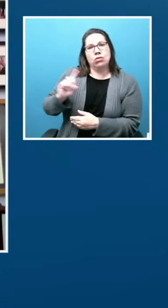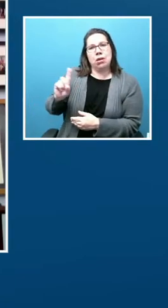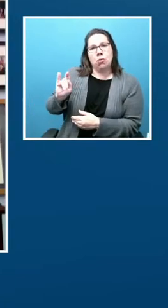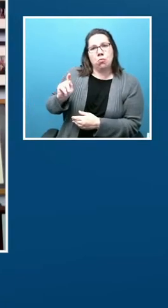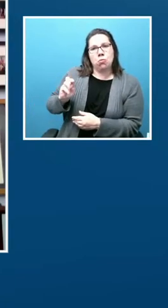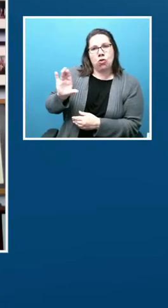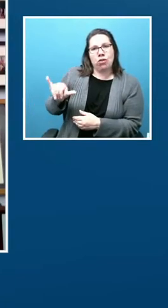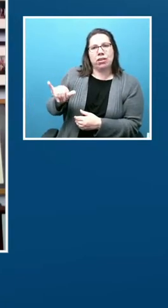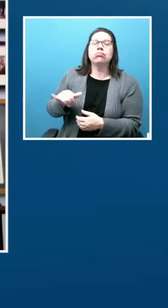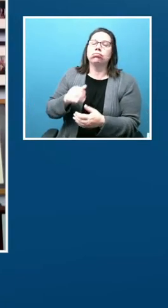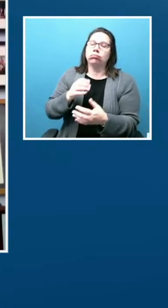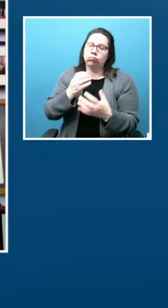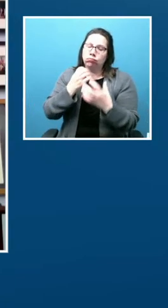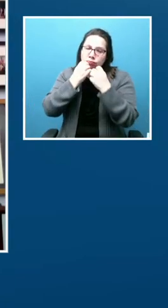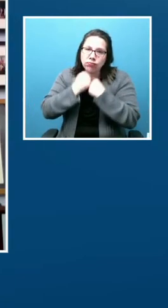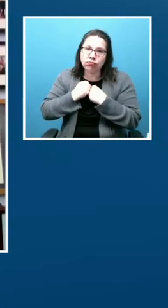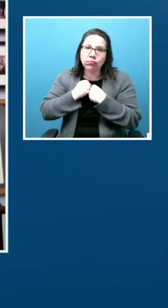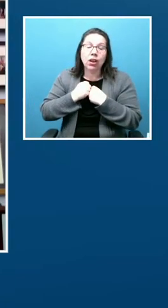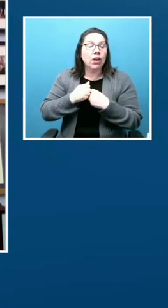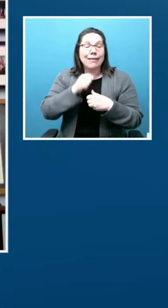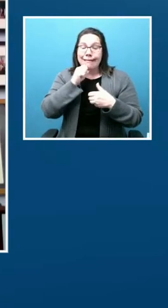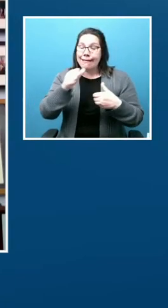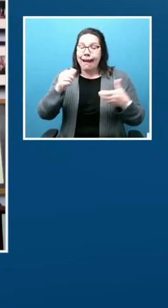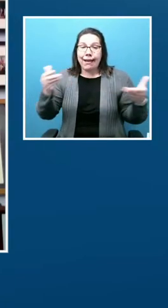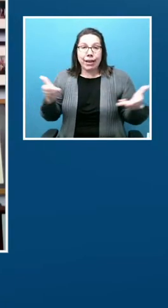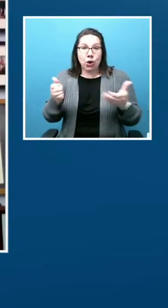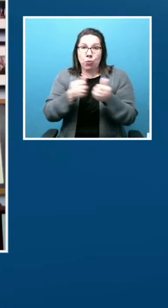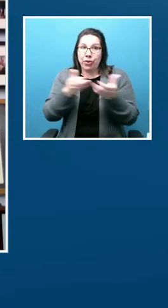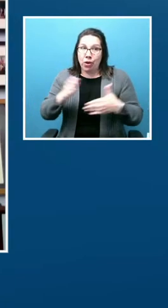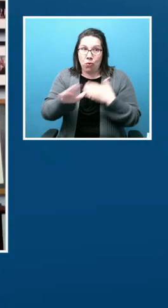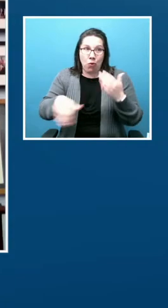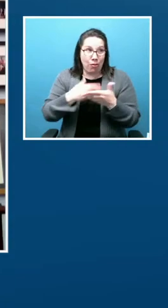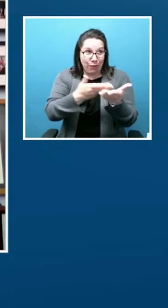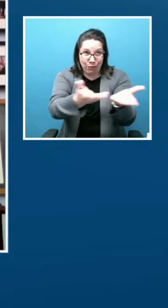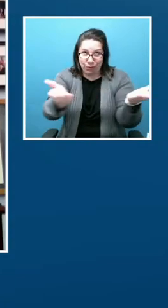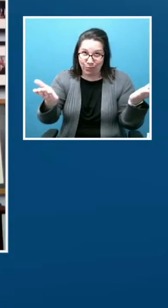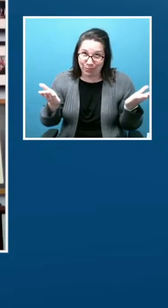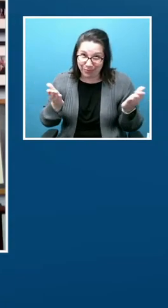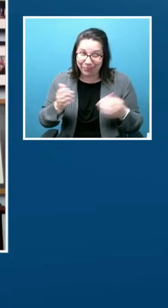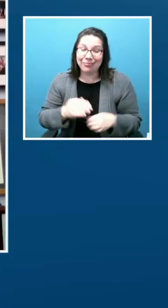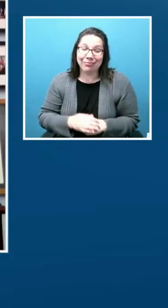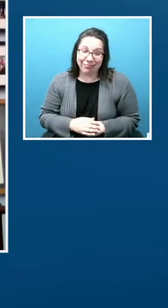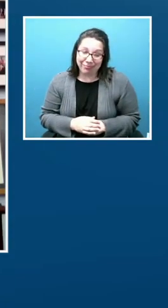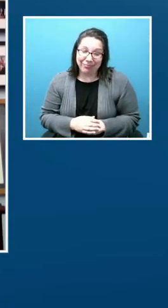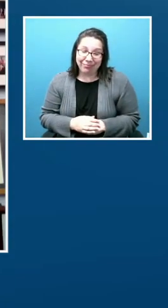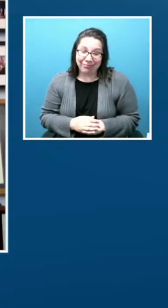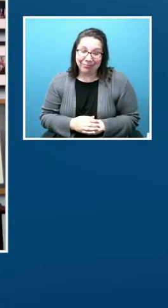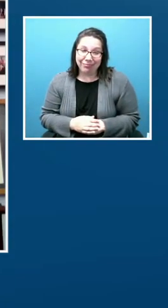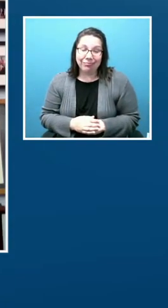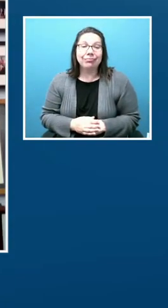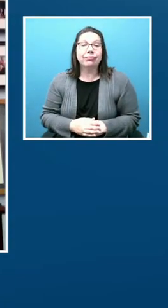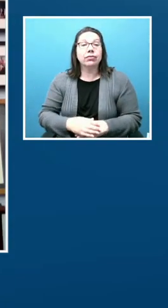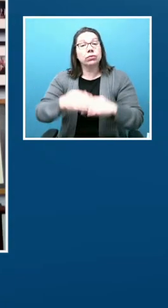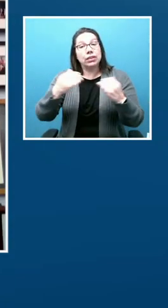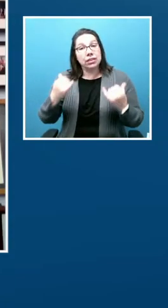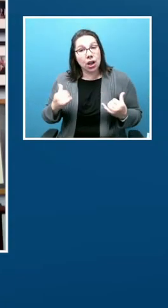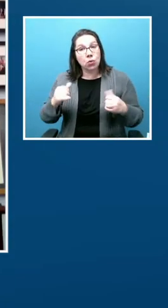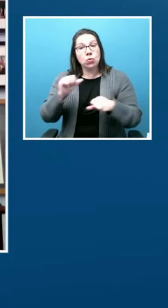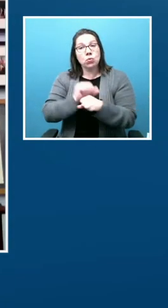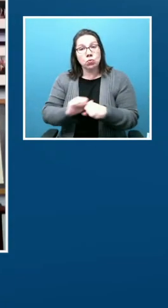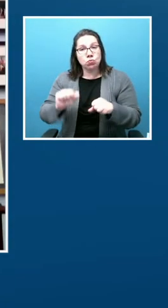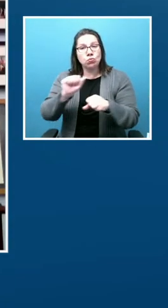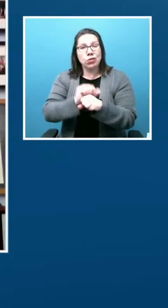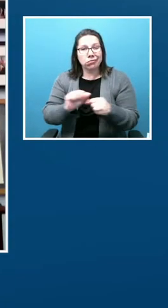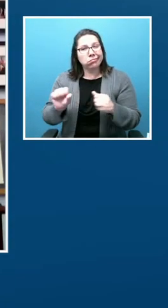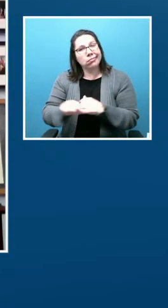We would not be where we are without all of you. You know that. At this time, we are working through two other